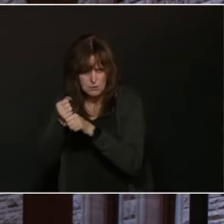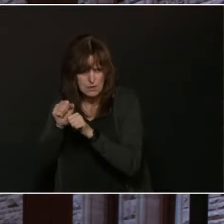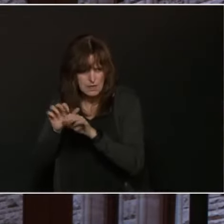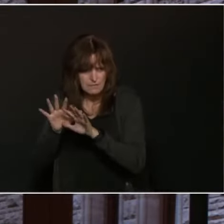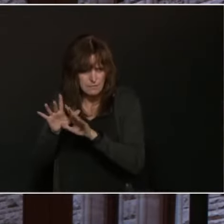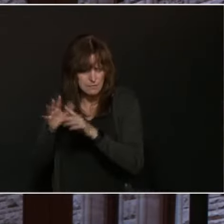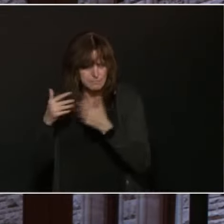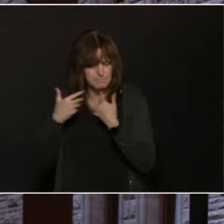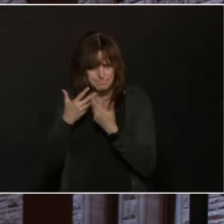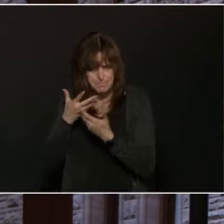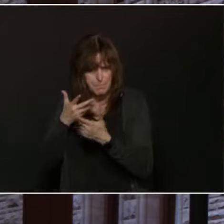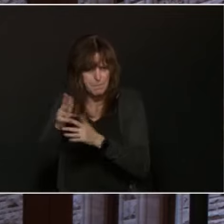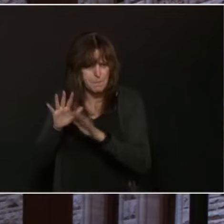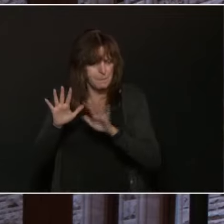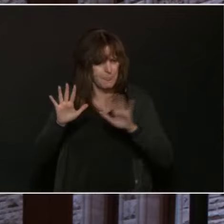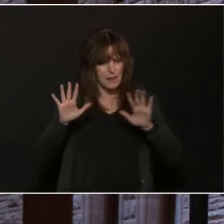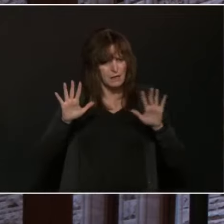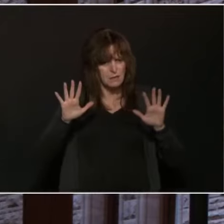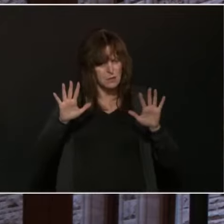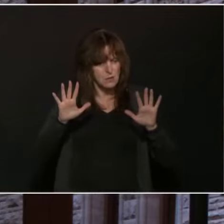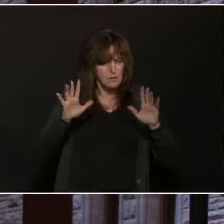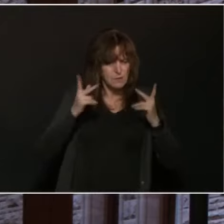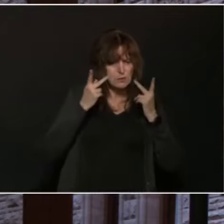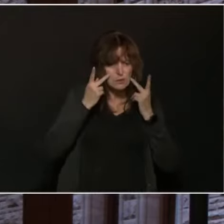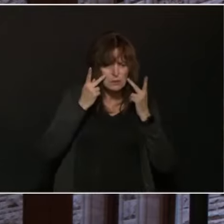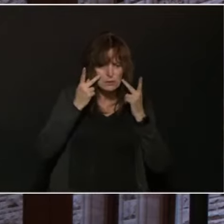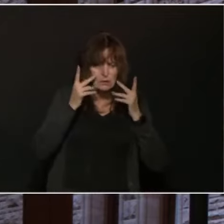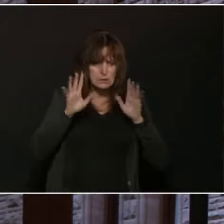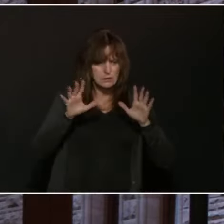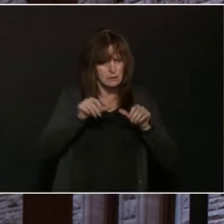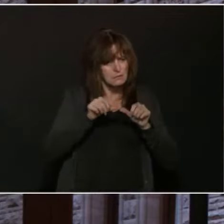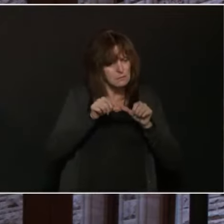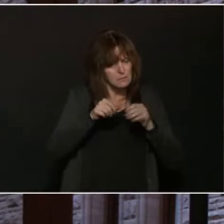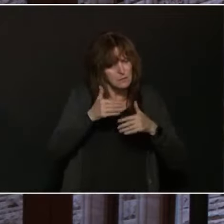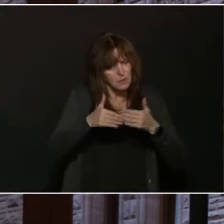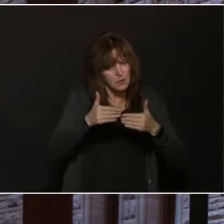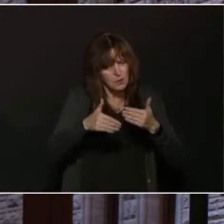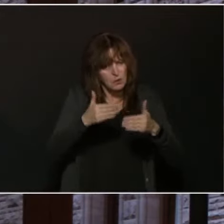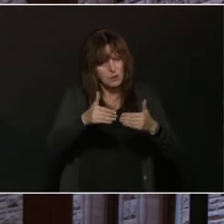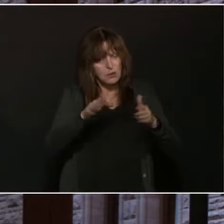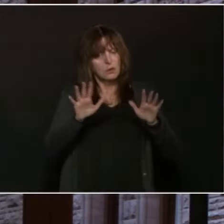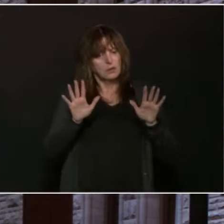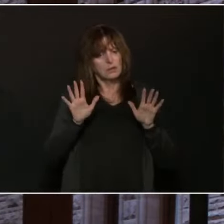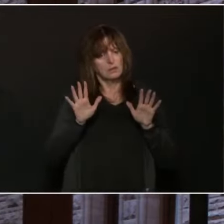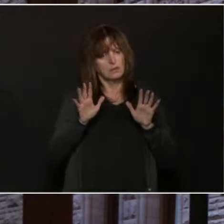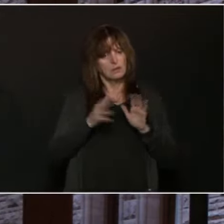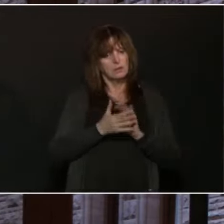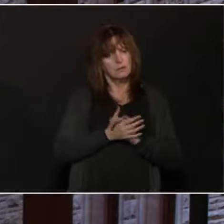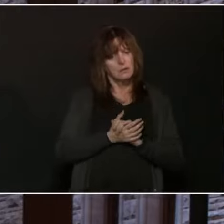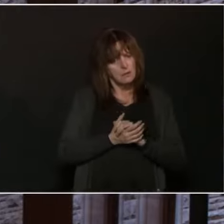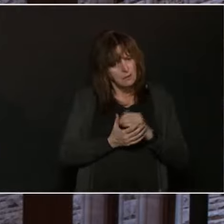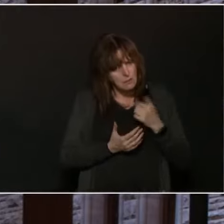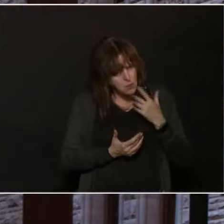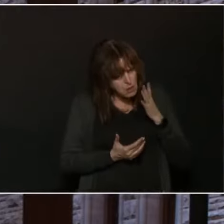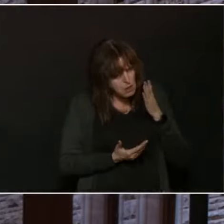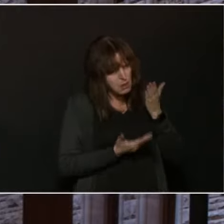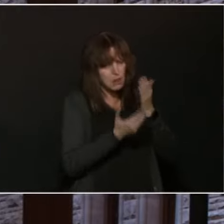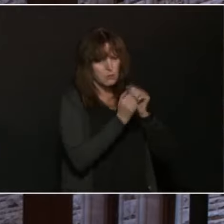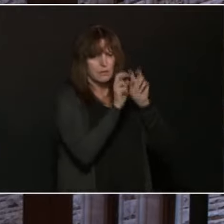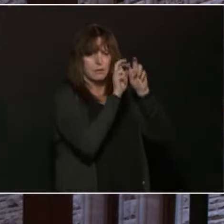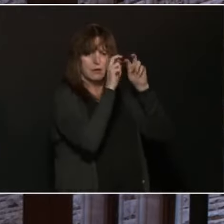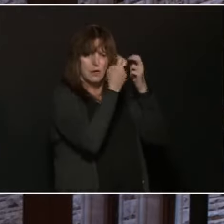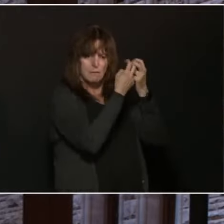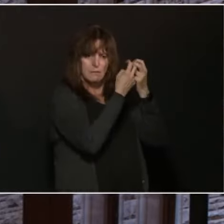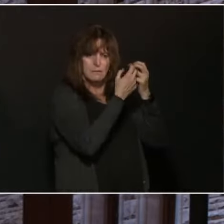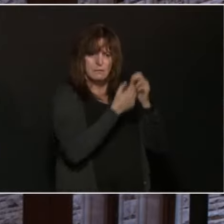on. I think we can do that, and we're going to keep driving at that, and we'll be informing the cabinet accordingly. Thanks, everyone.